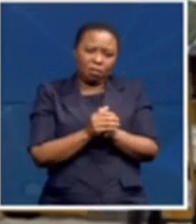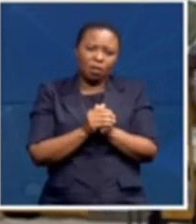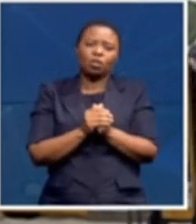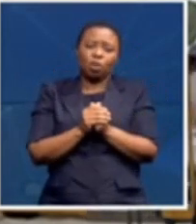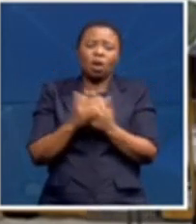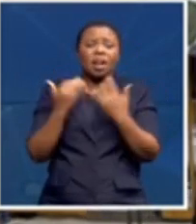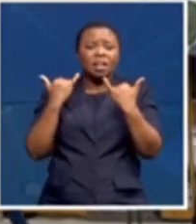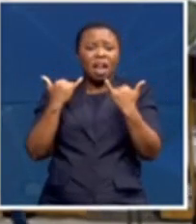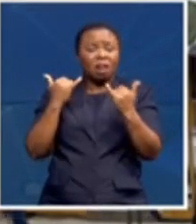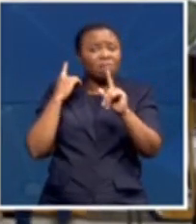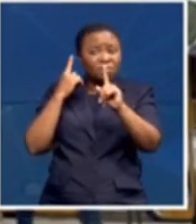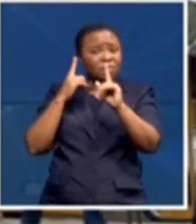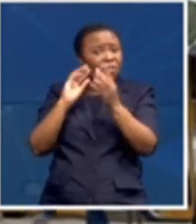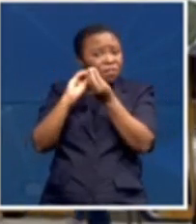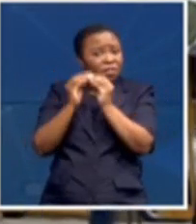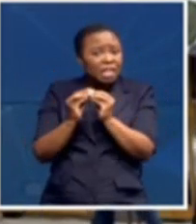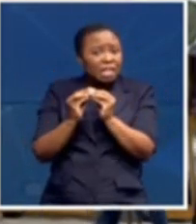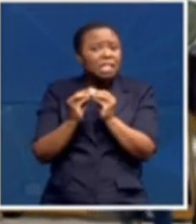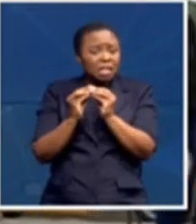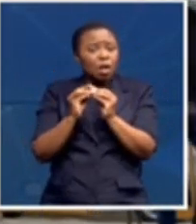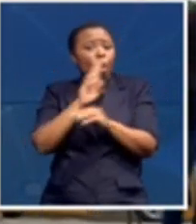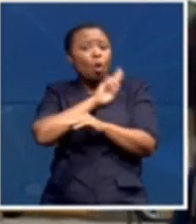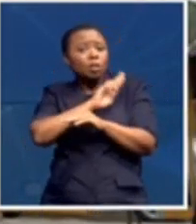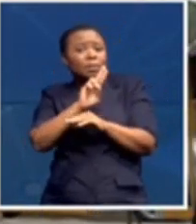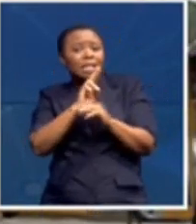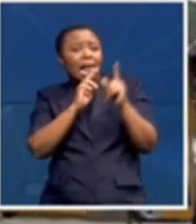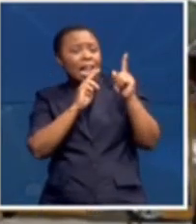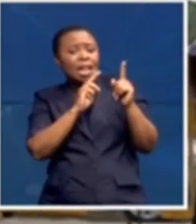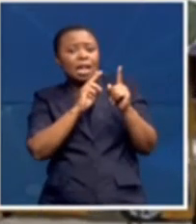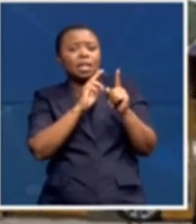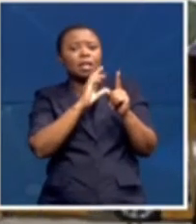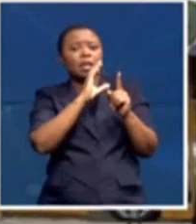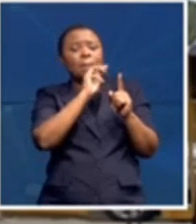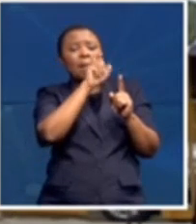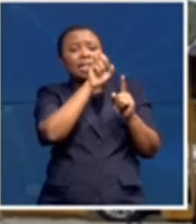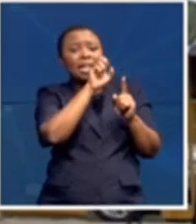Charlotte Maxeke and Chris Hani Baragwanath Hospital will remain